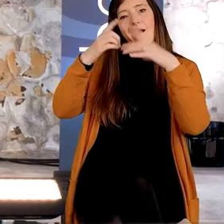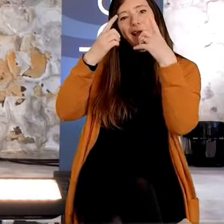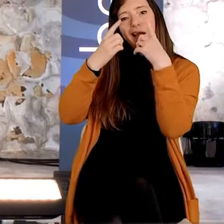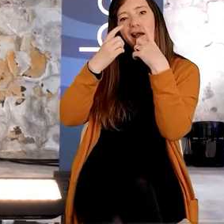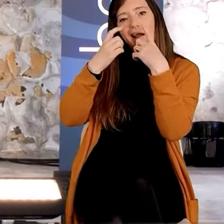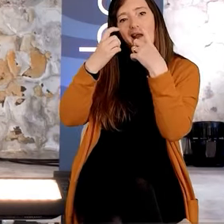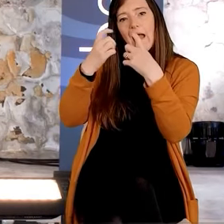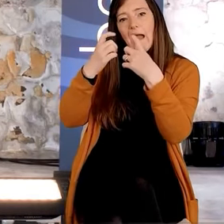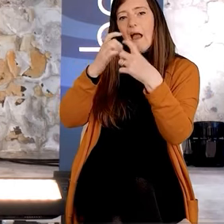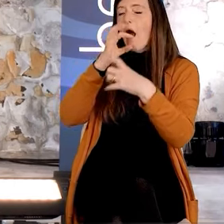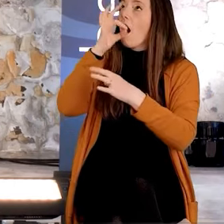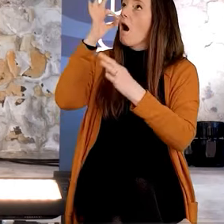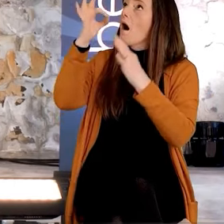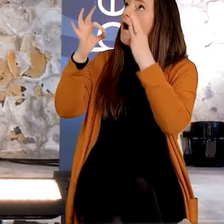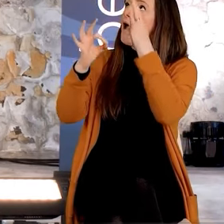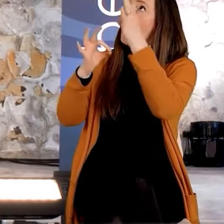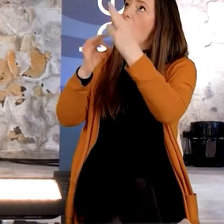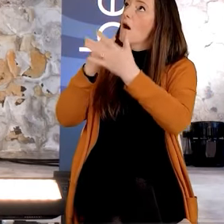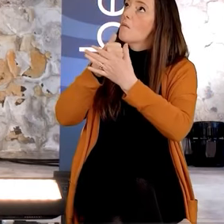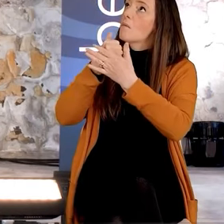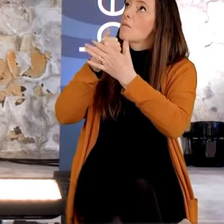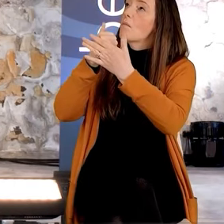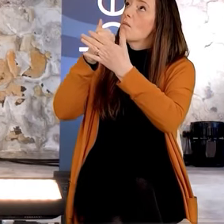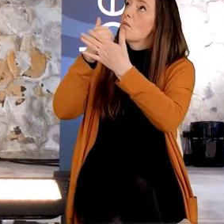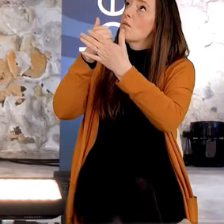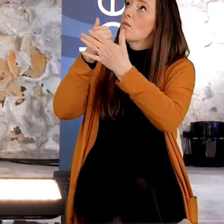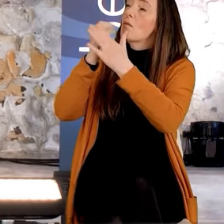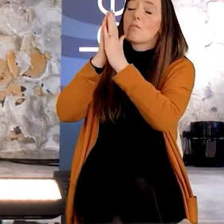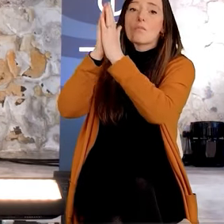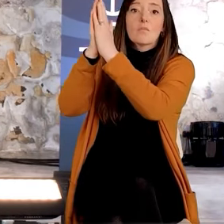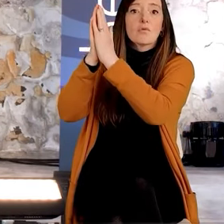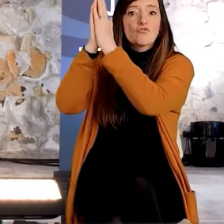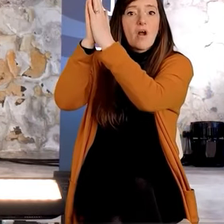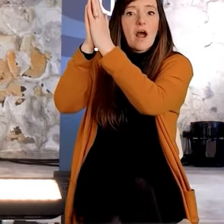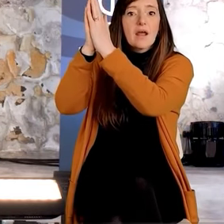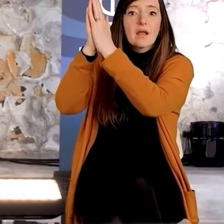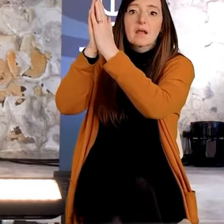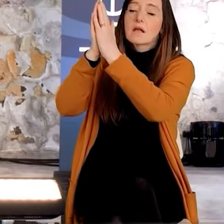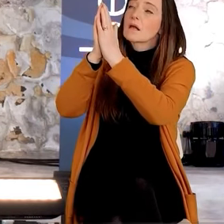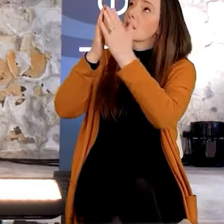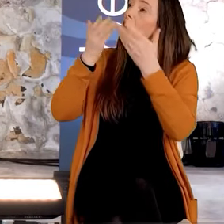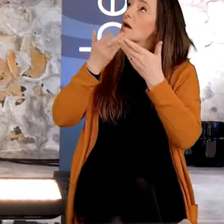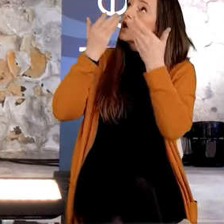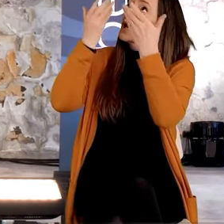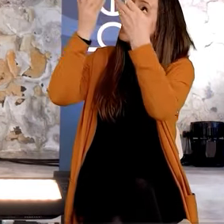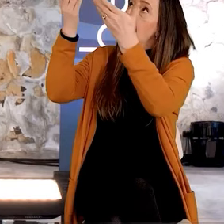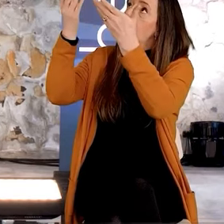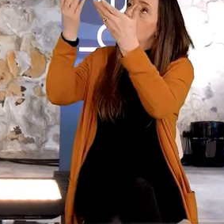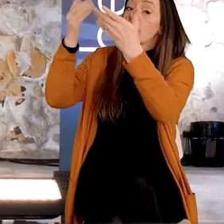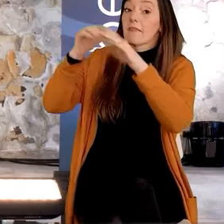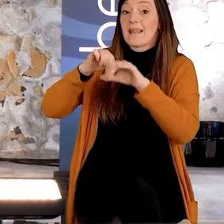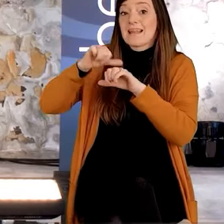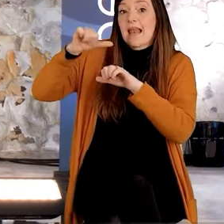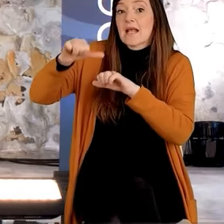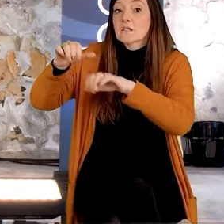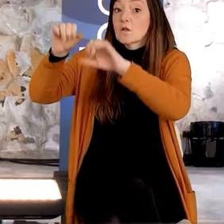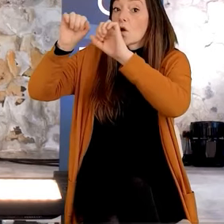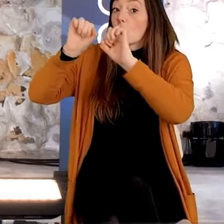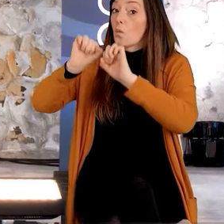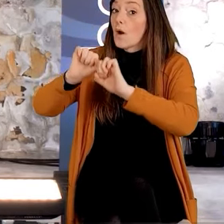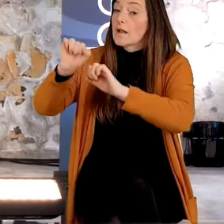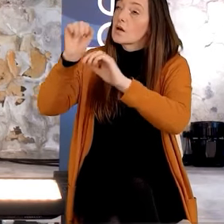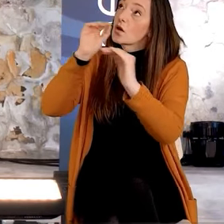before our Heavenly Father with care and thoughtfulness, and then to watch and wait and